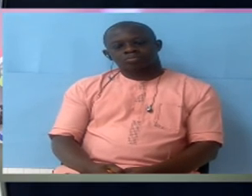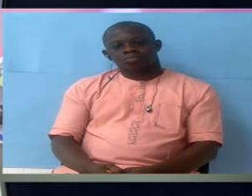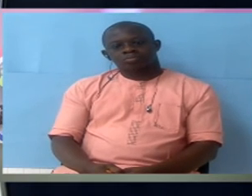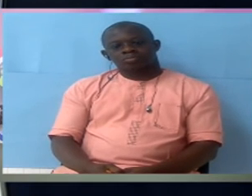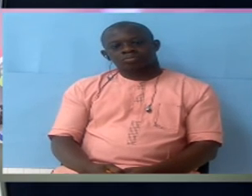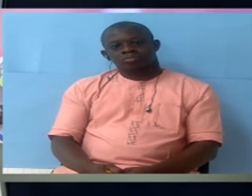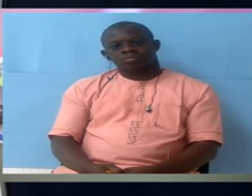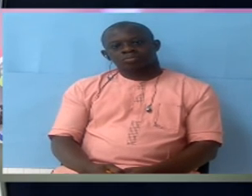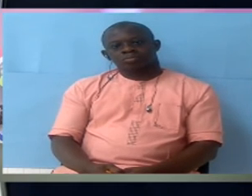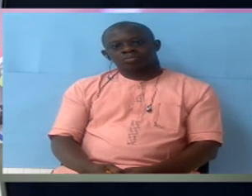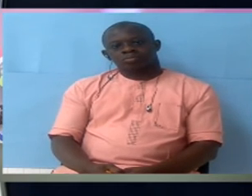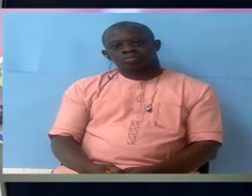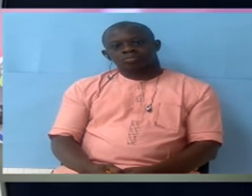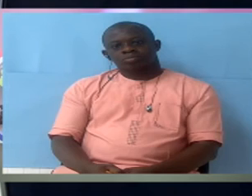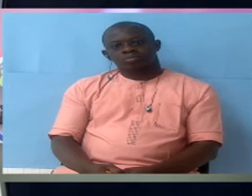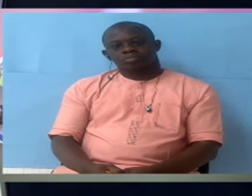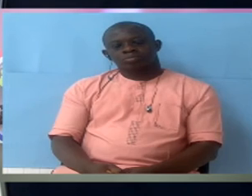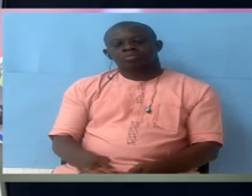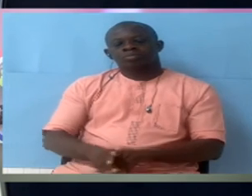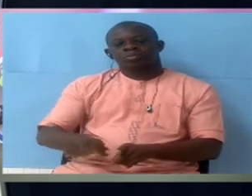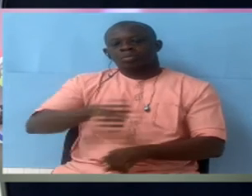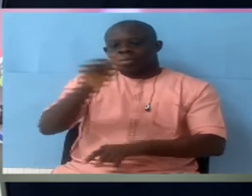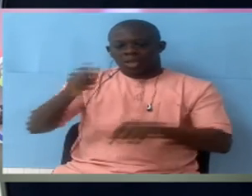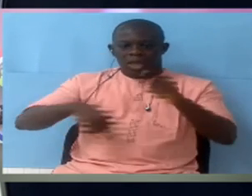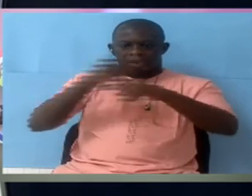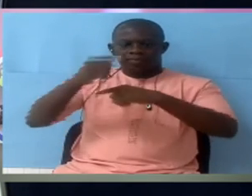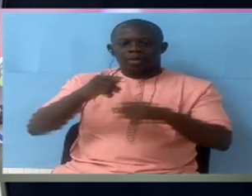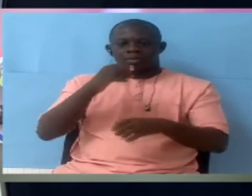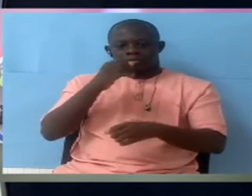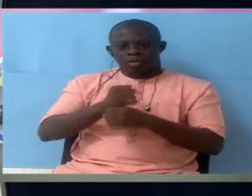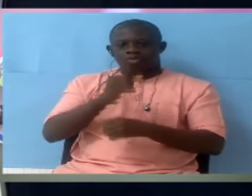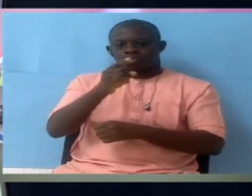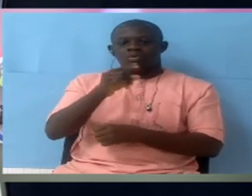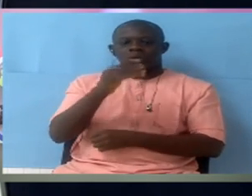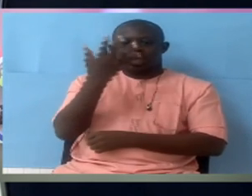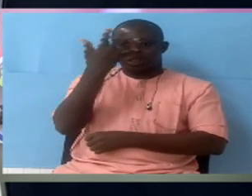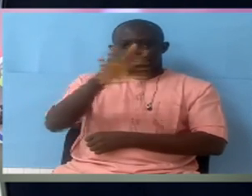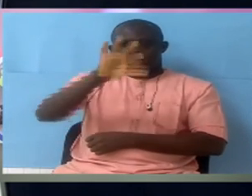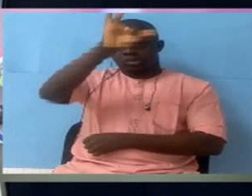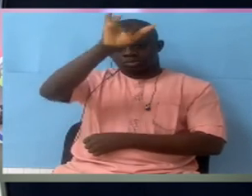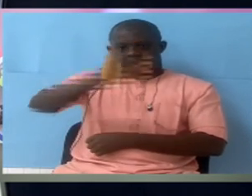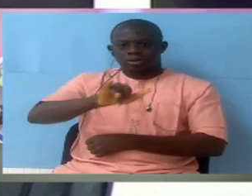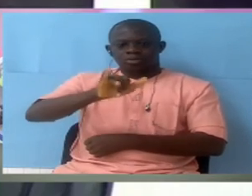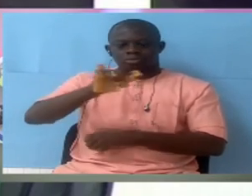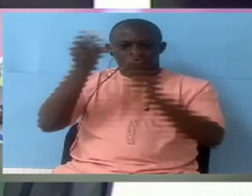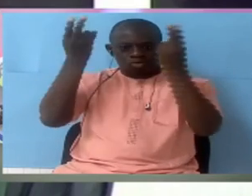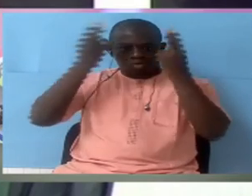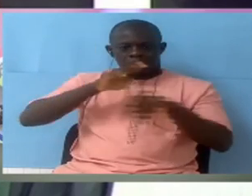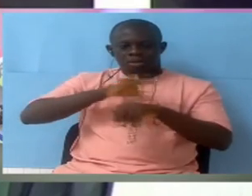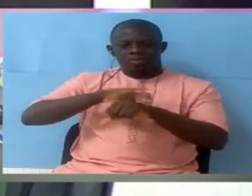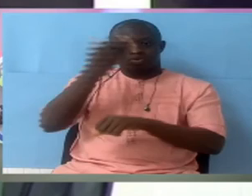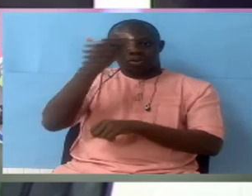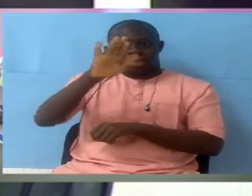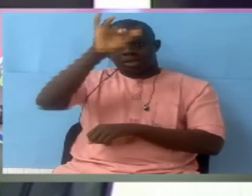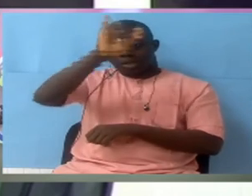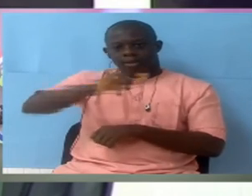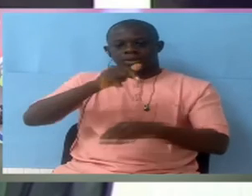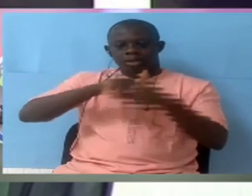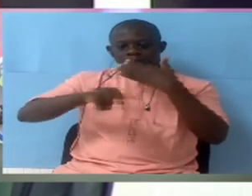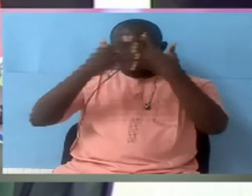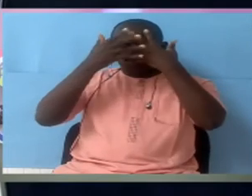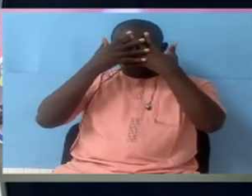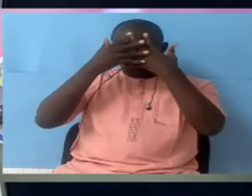And eventually you were sentenced to 10 years imprisonment. Na lolu yeb ñi ñoo tej la fukki at ci kasso.